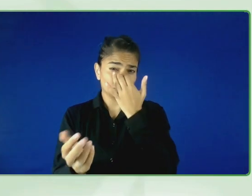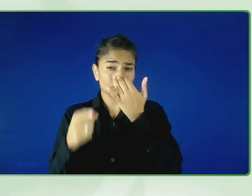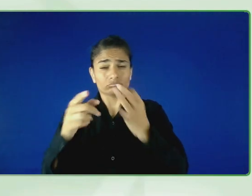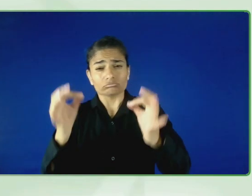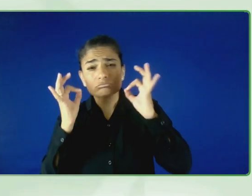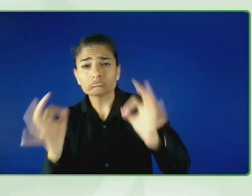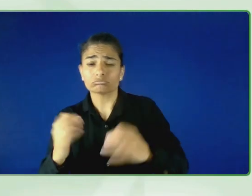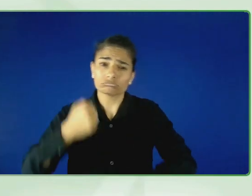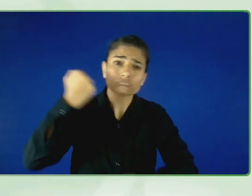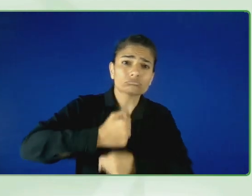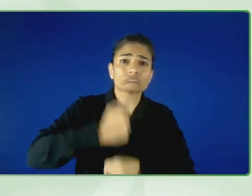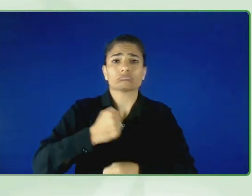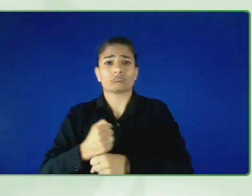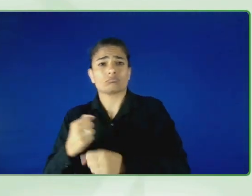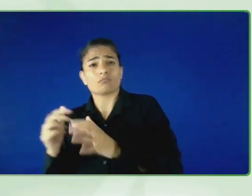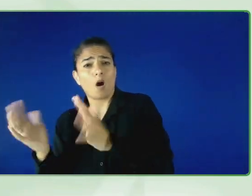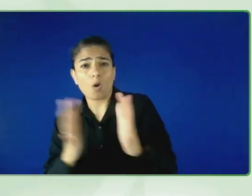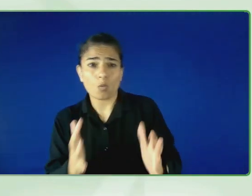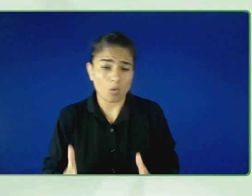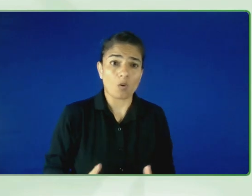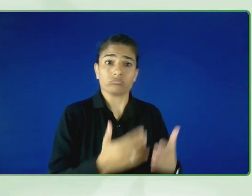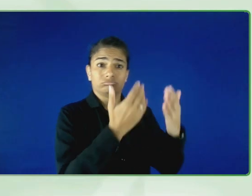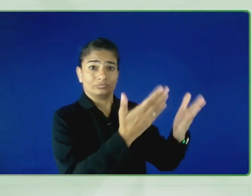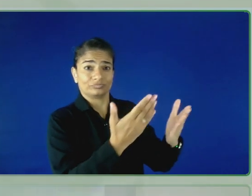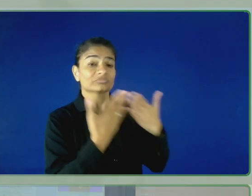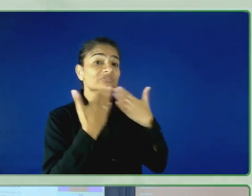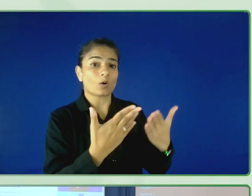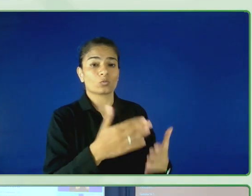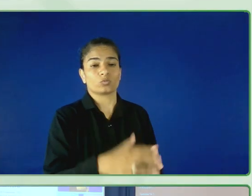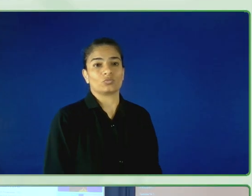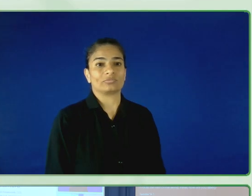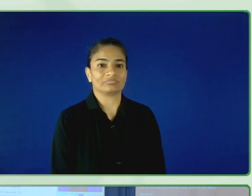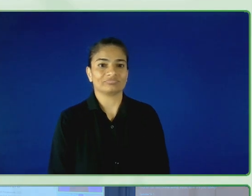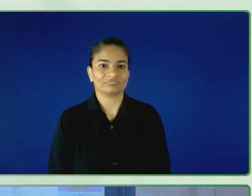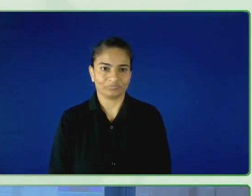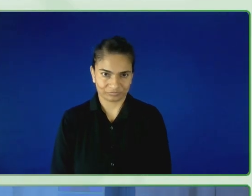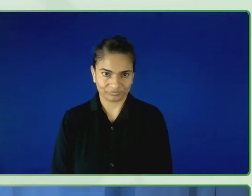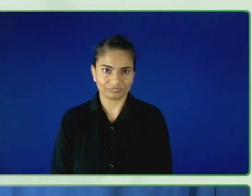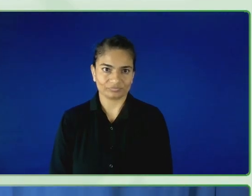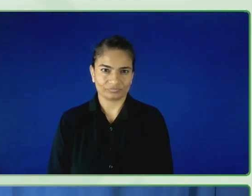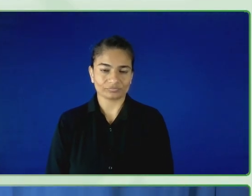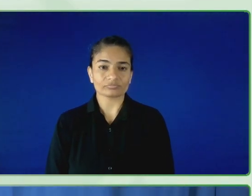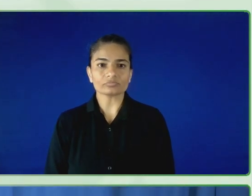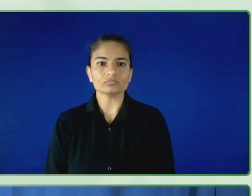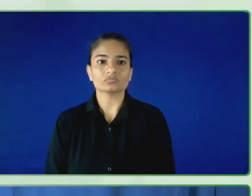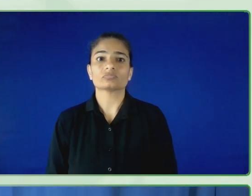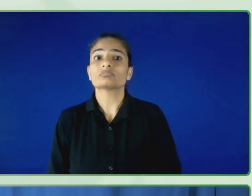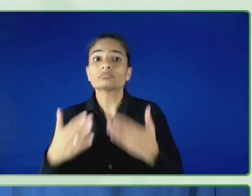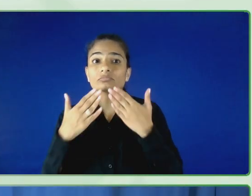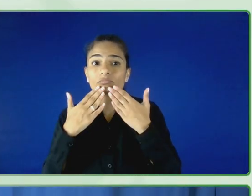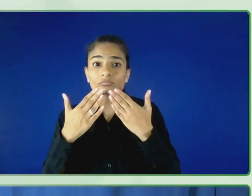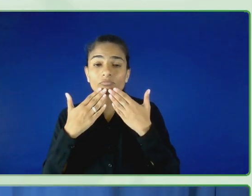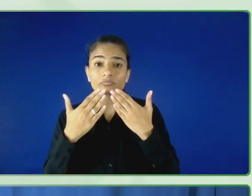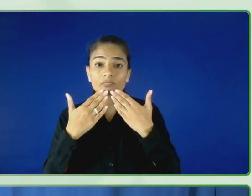AI? Thank you, Anthony. You need to all know that my biggest mistake was thinking that for